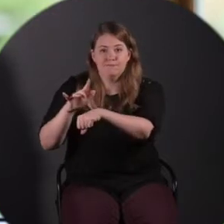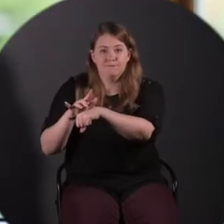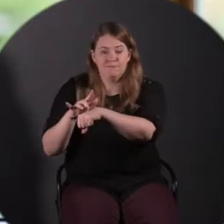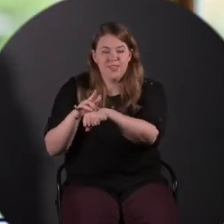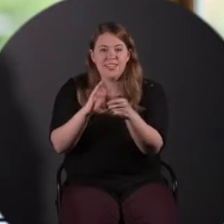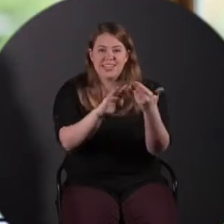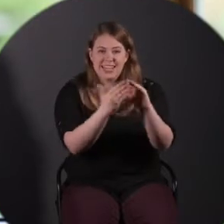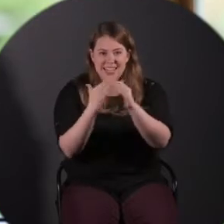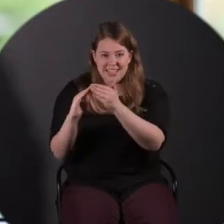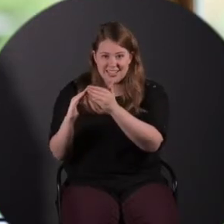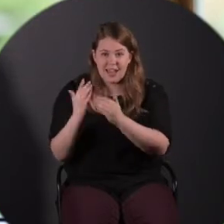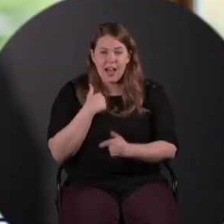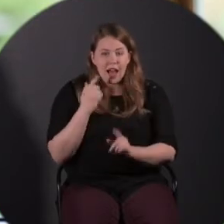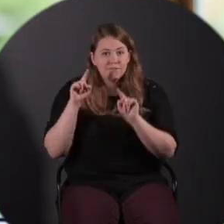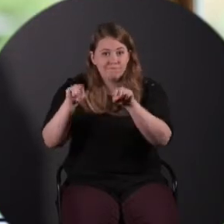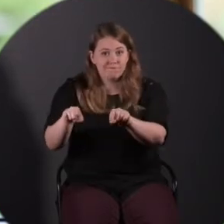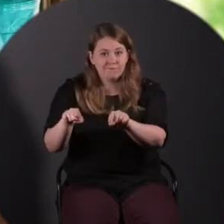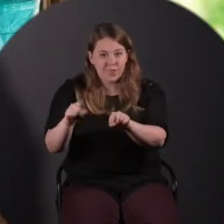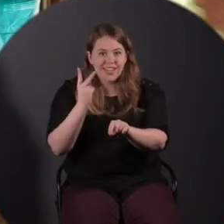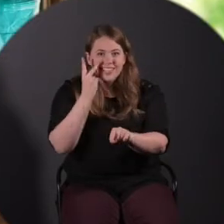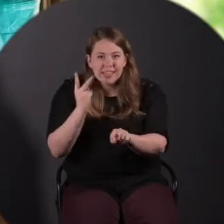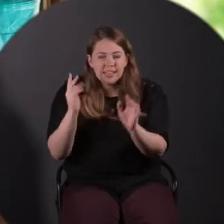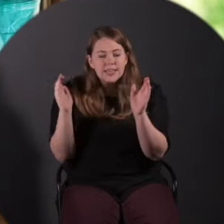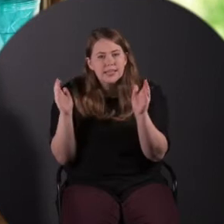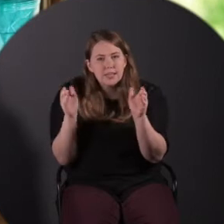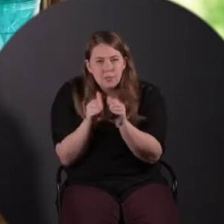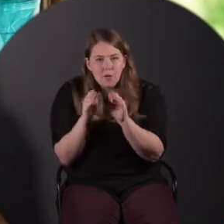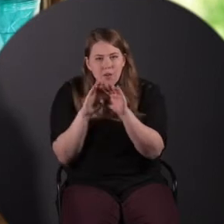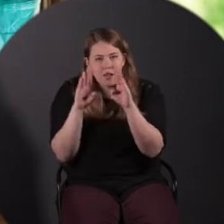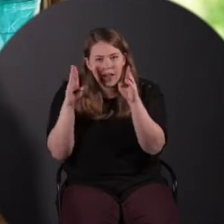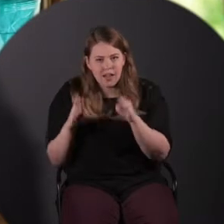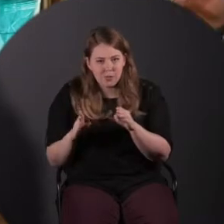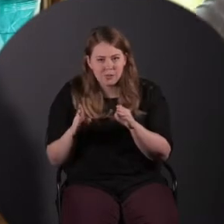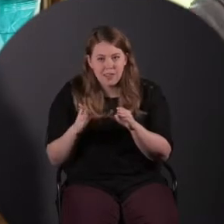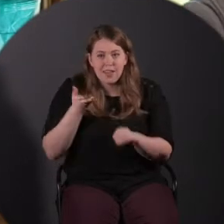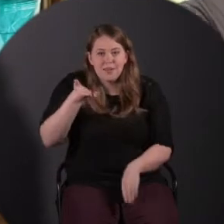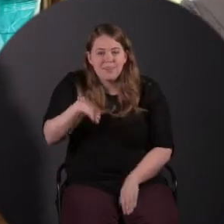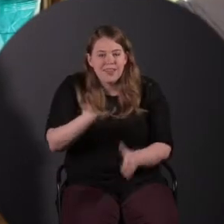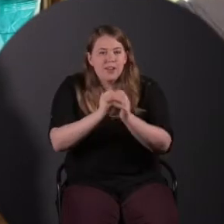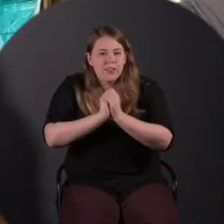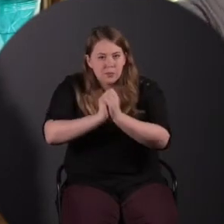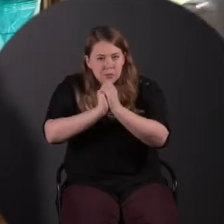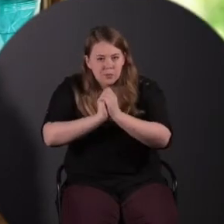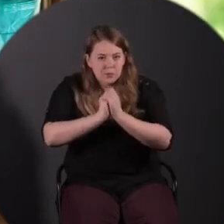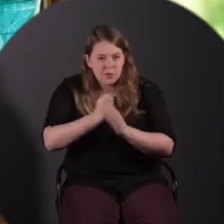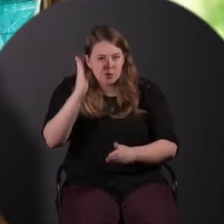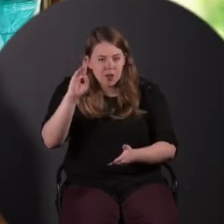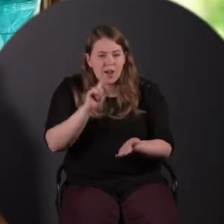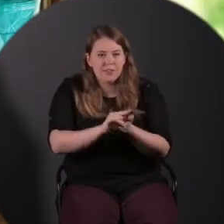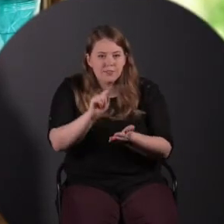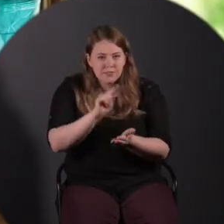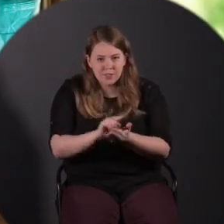of antiquity and seen the tiny little houses. They were gathering in them to worship God week after week. Now,